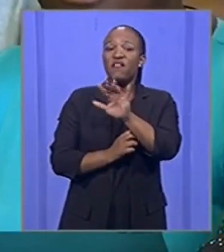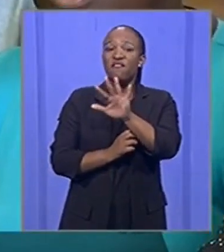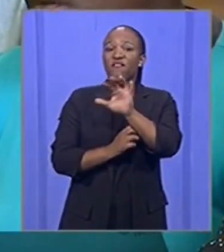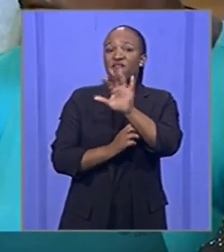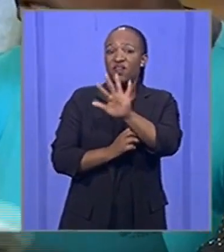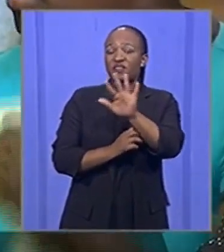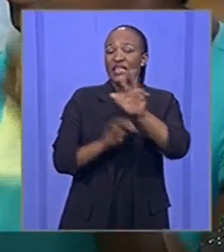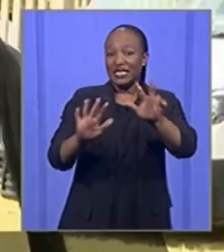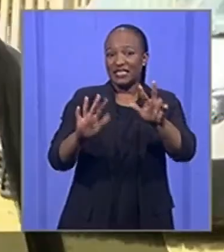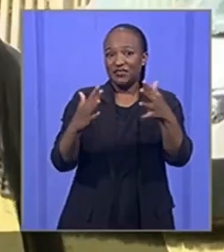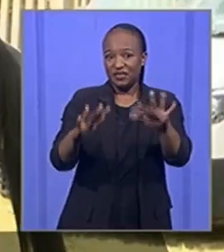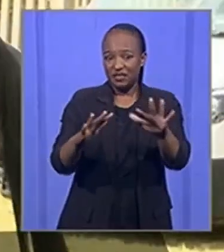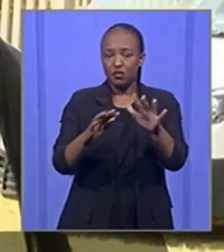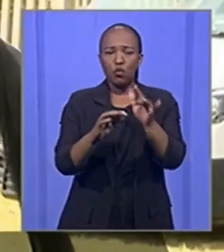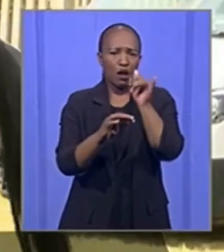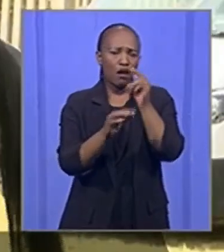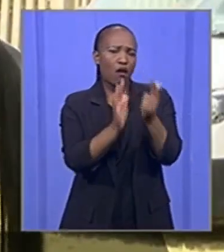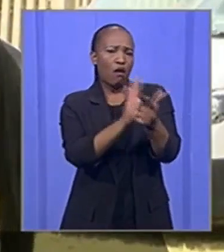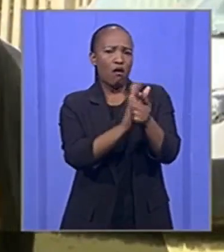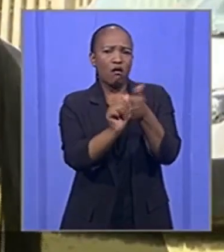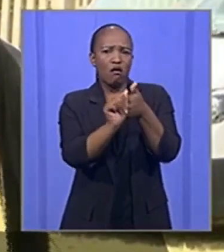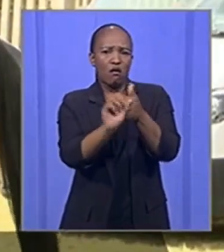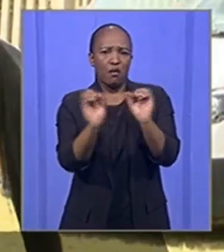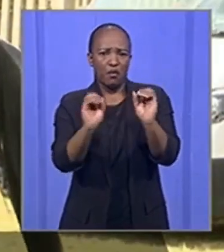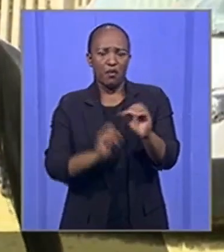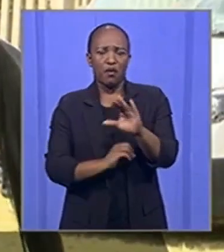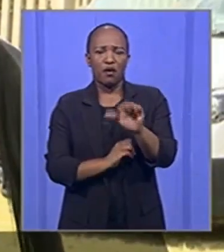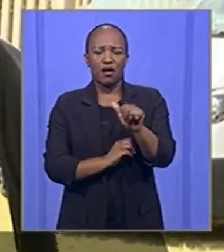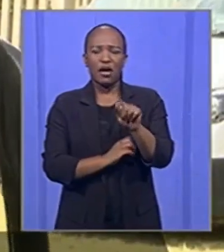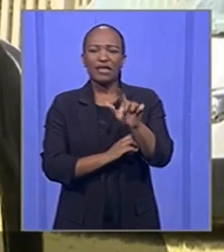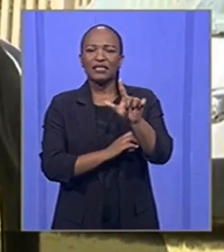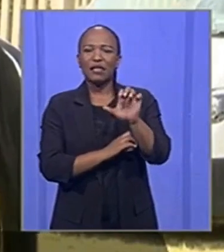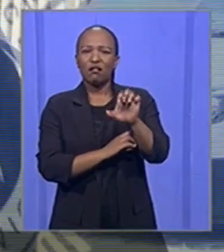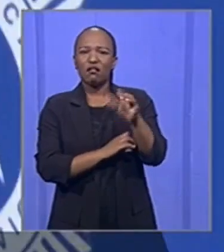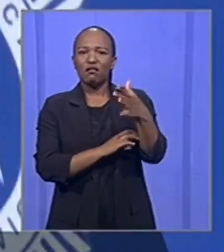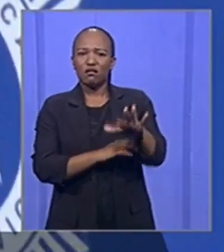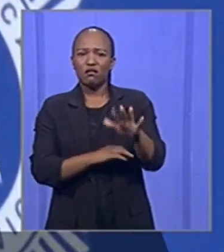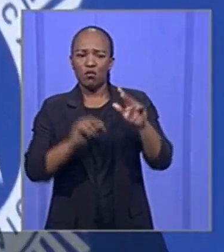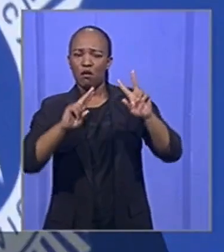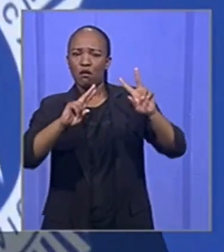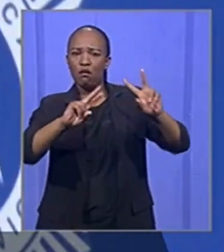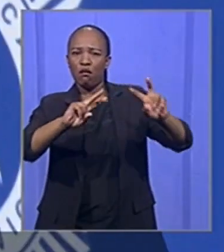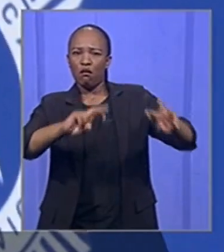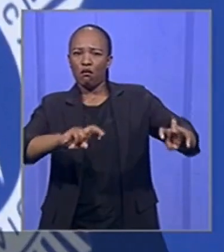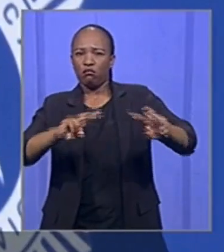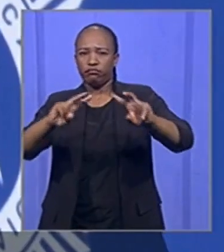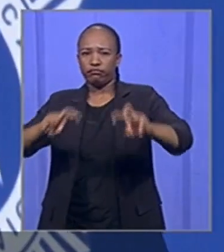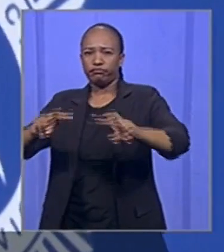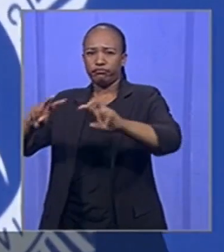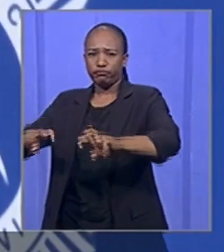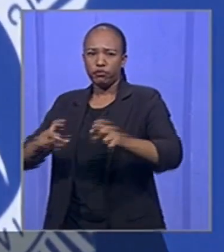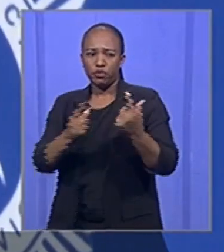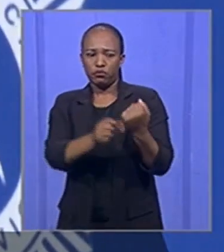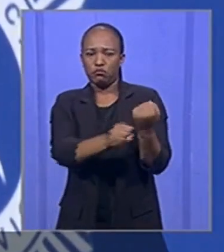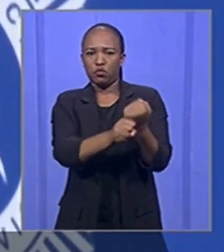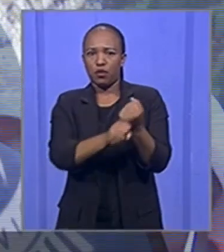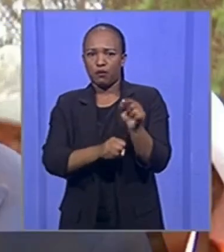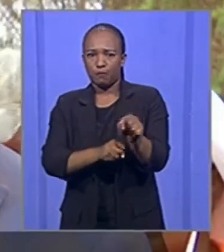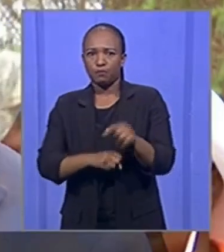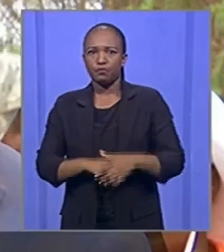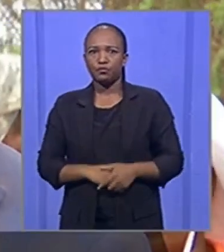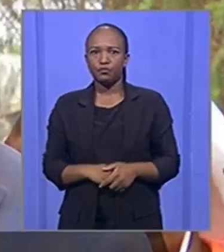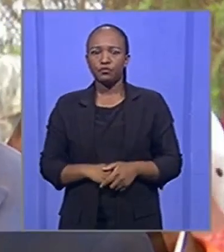molaong. Motlatsa tona wa sepodisi Castle Mathale a re ba tlile go busa babatlisisi bao ba neng ba rotseng tiro. We